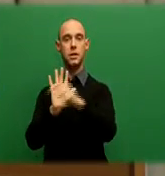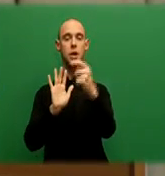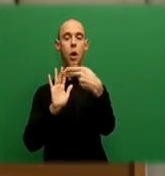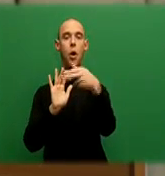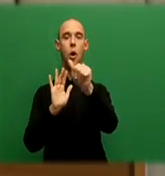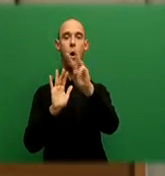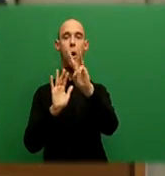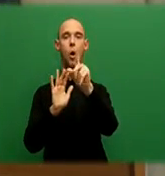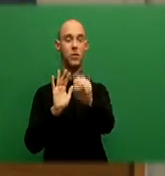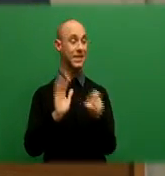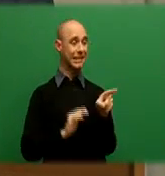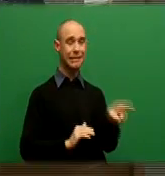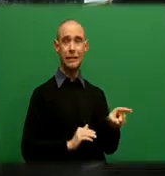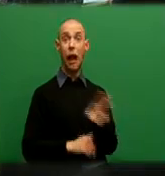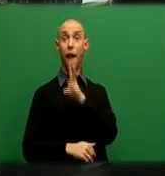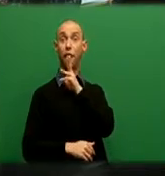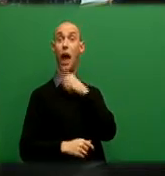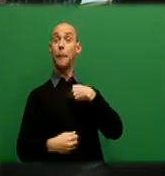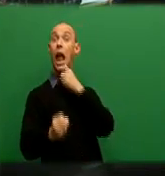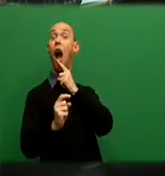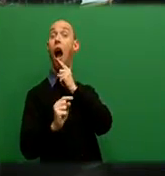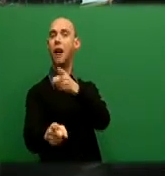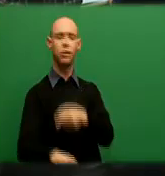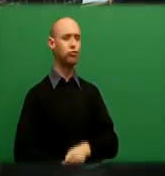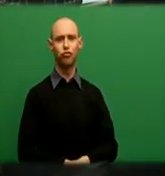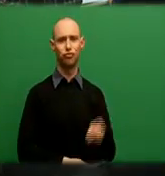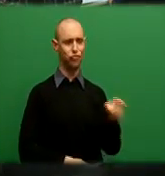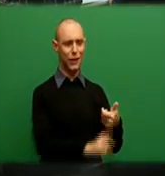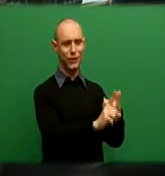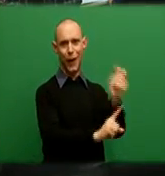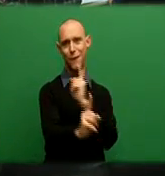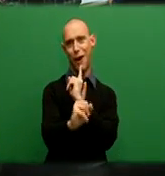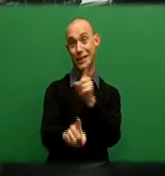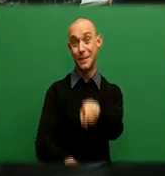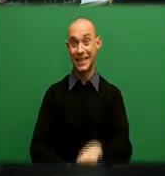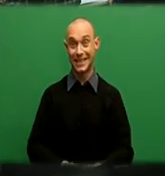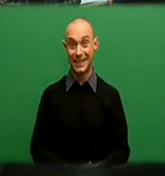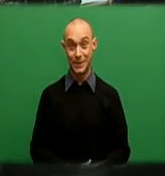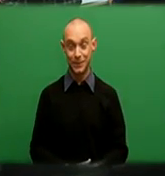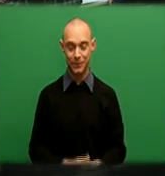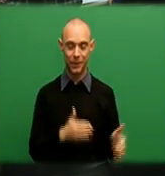Finance and the Hawks. Any other questions? In the